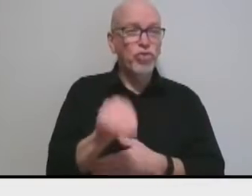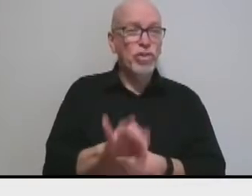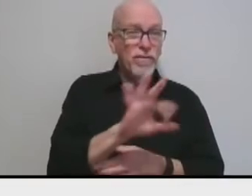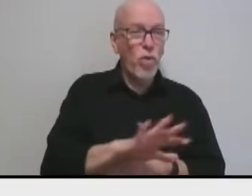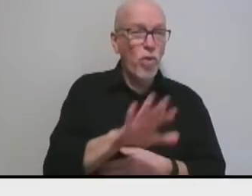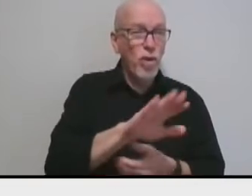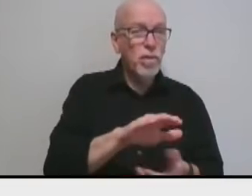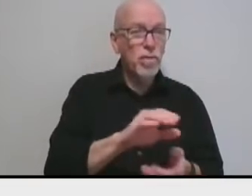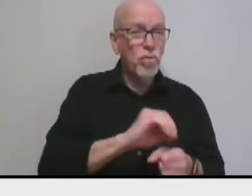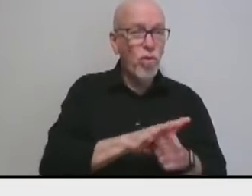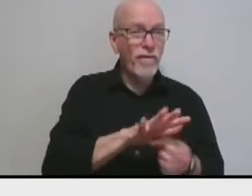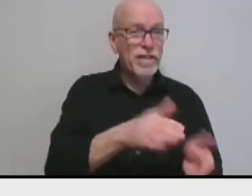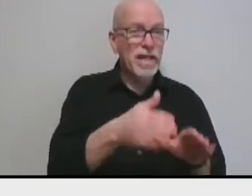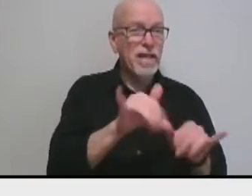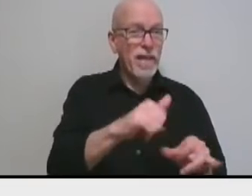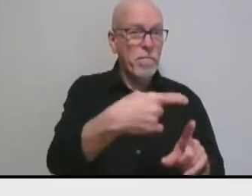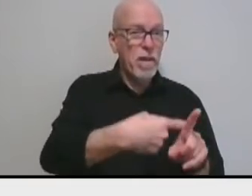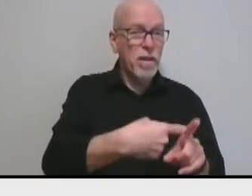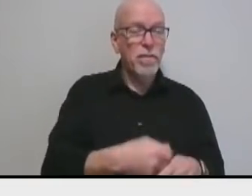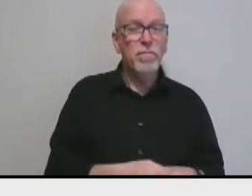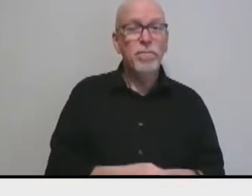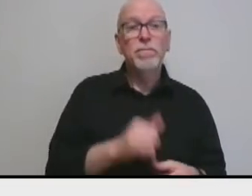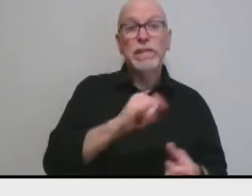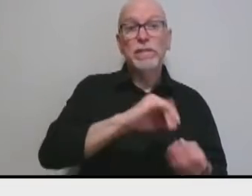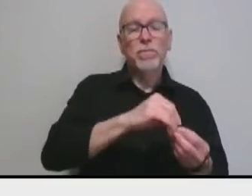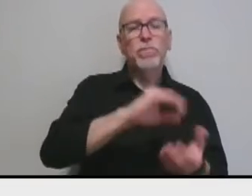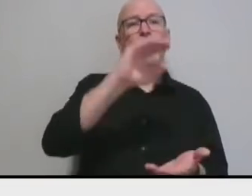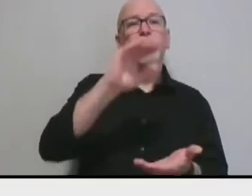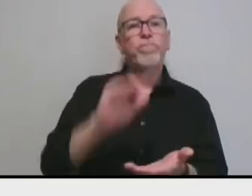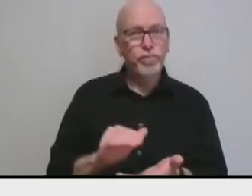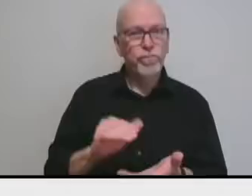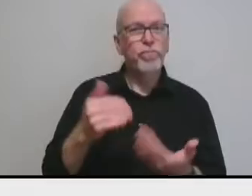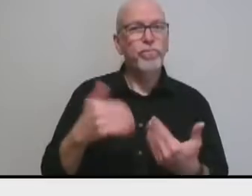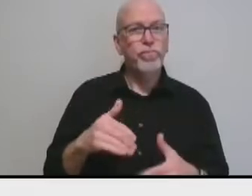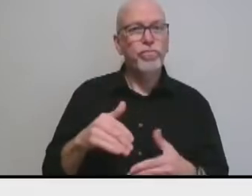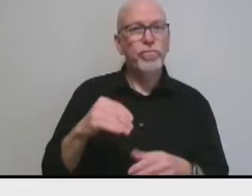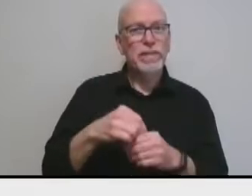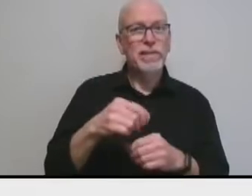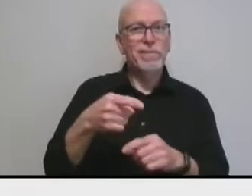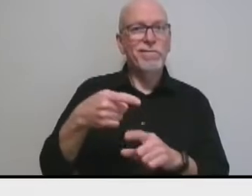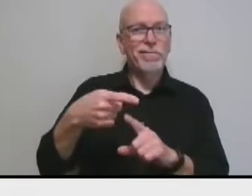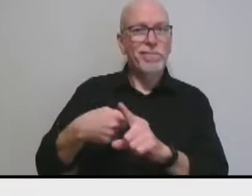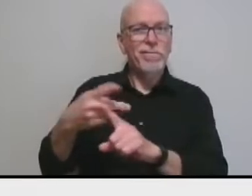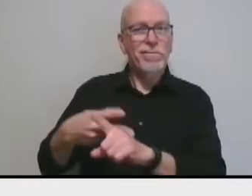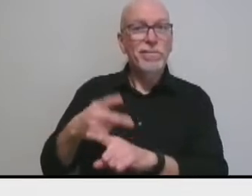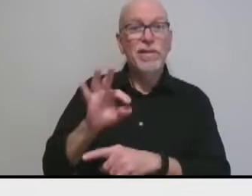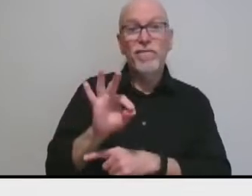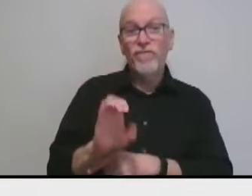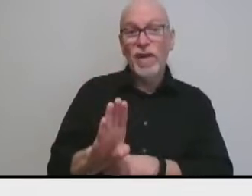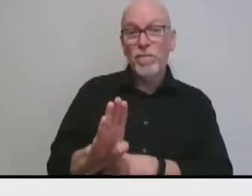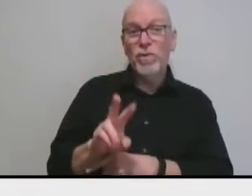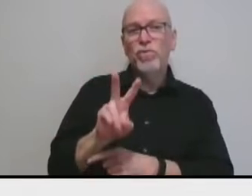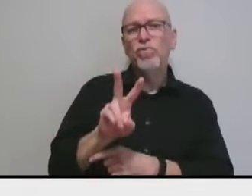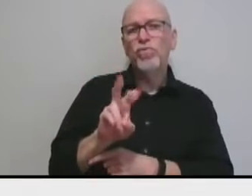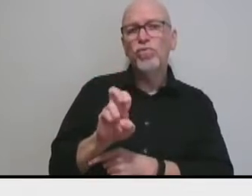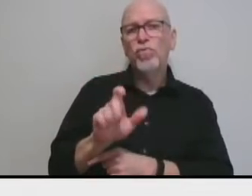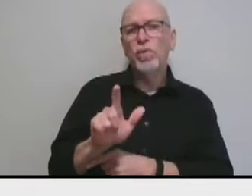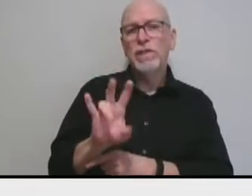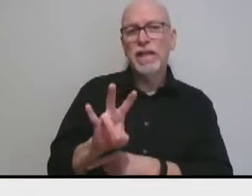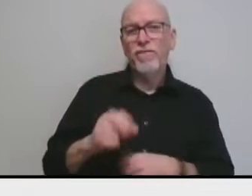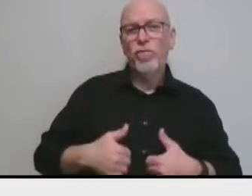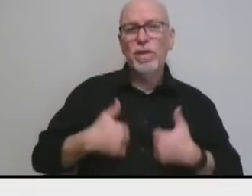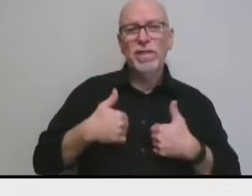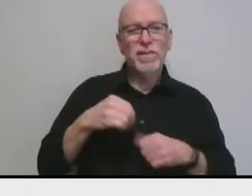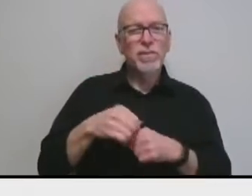COVID deaths reported that month. That number dropped significantly in the following 2 months. In February, 227 residents of